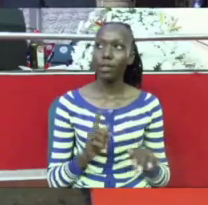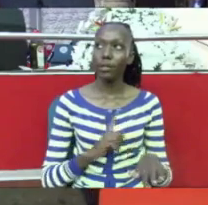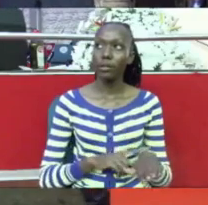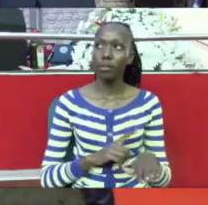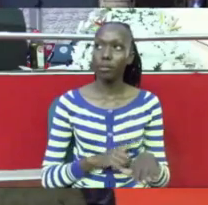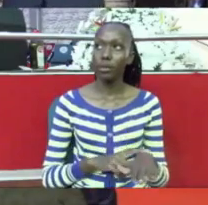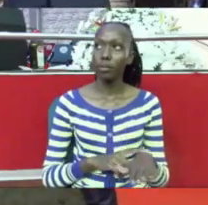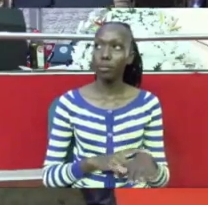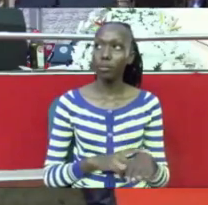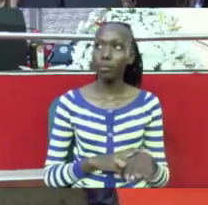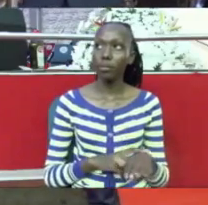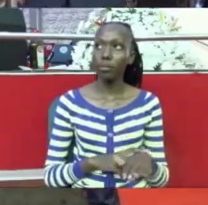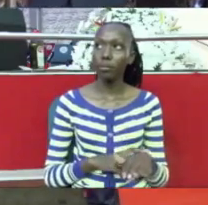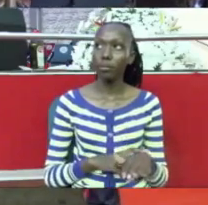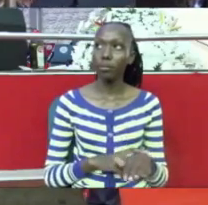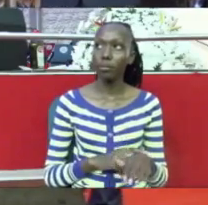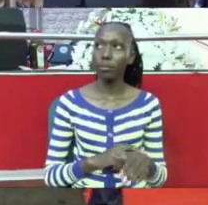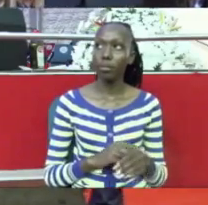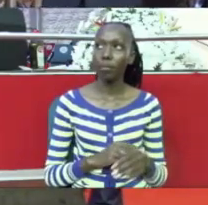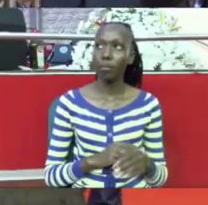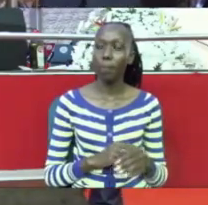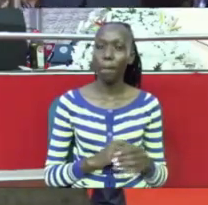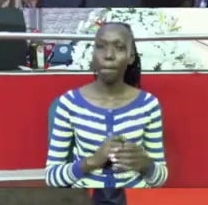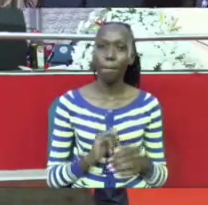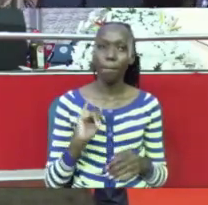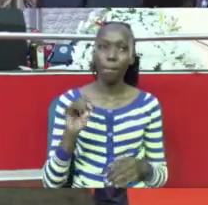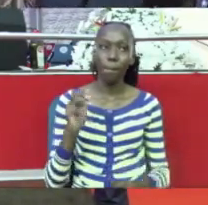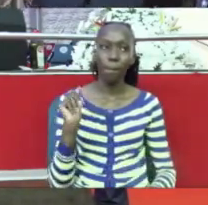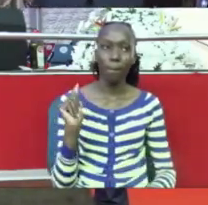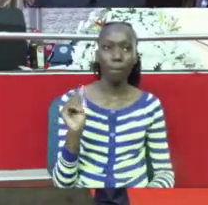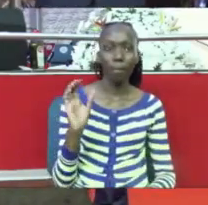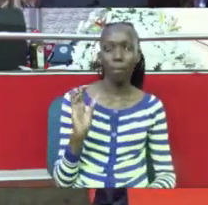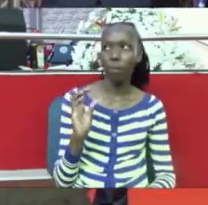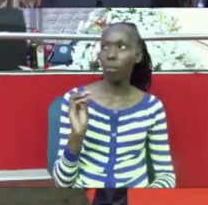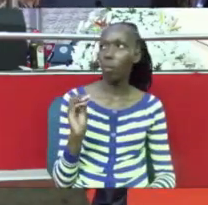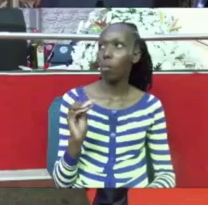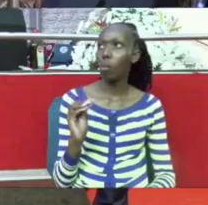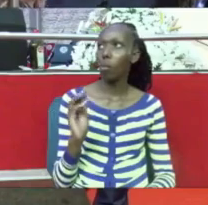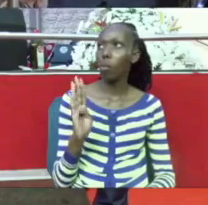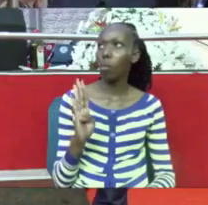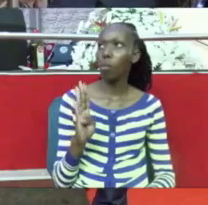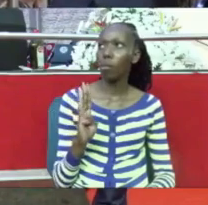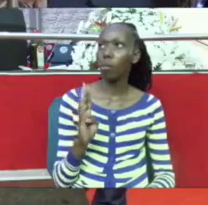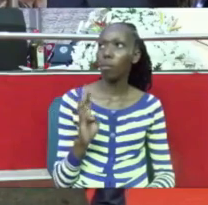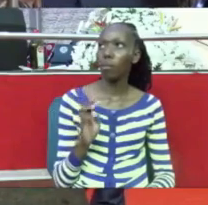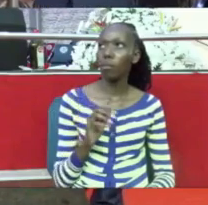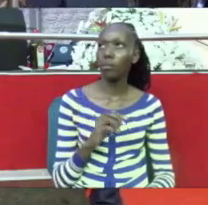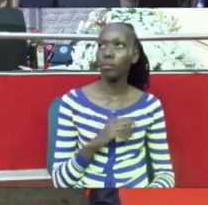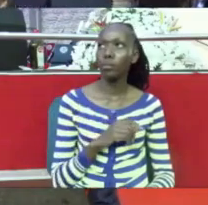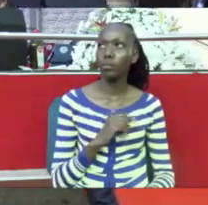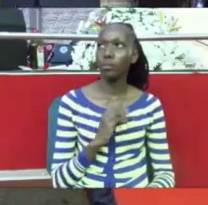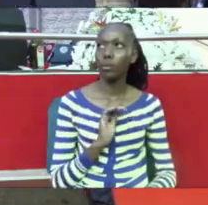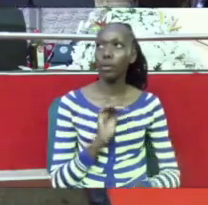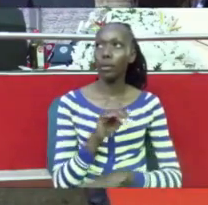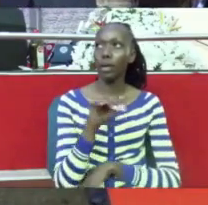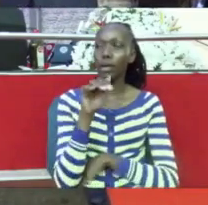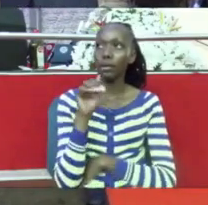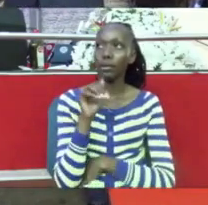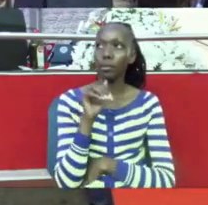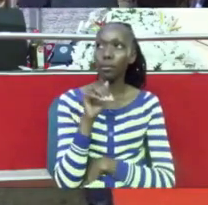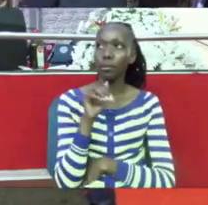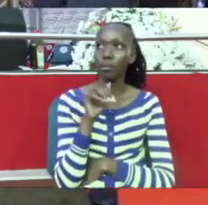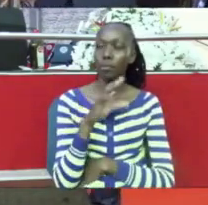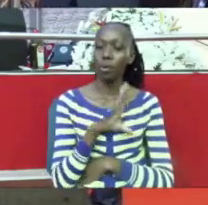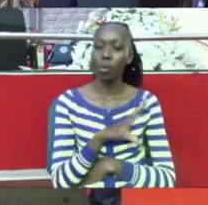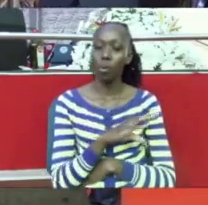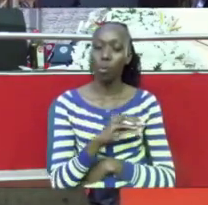him to go to the field and get a game. Na akamuuliza aende mwituni ili awinde mnyama. And cook them and give it